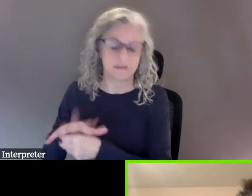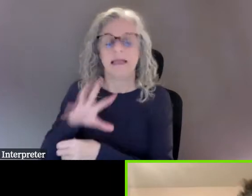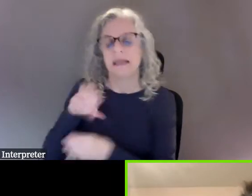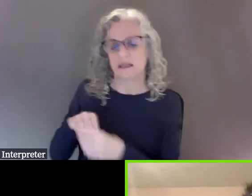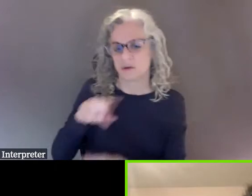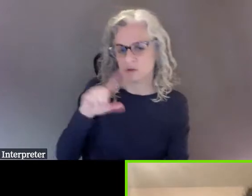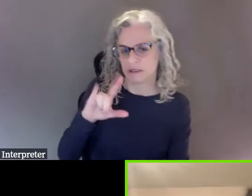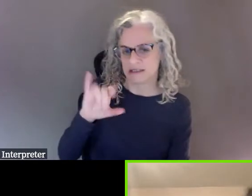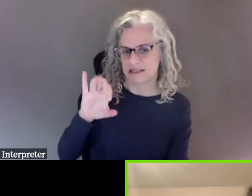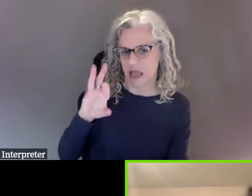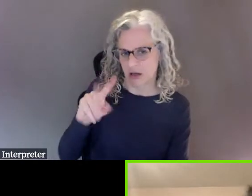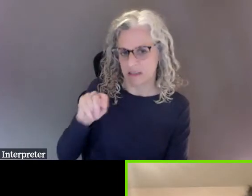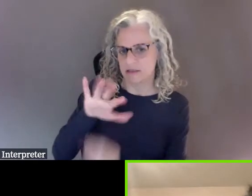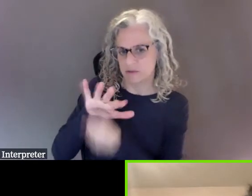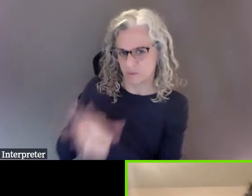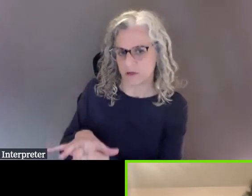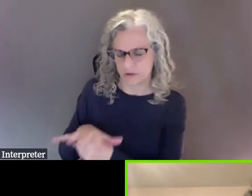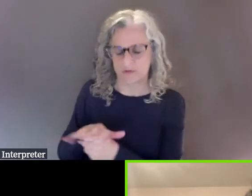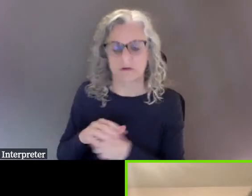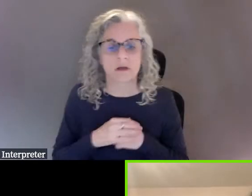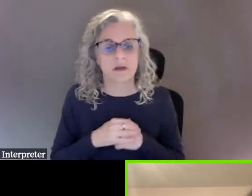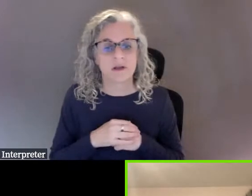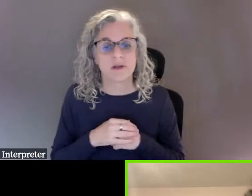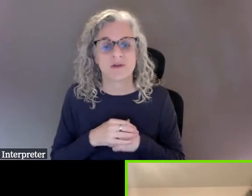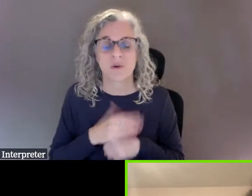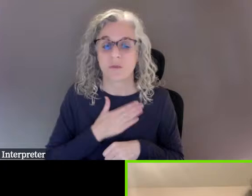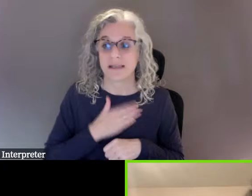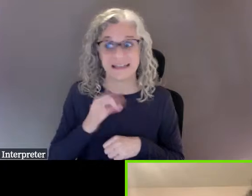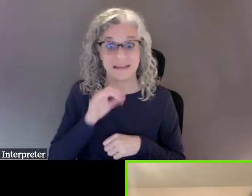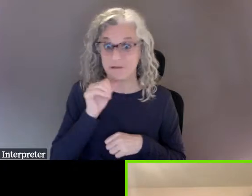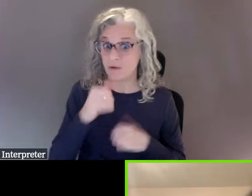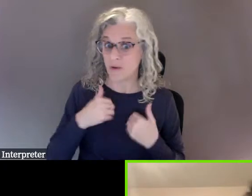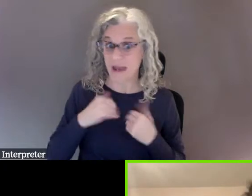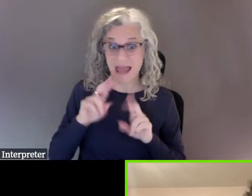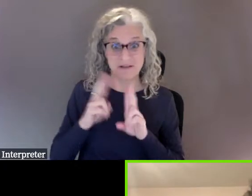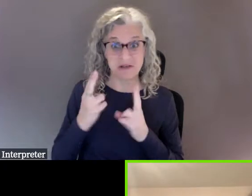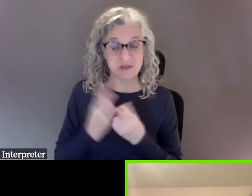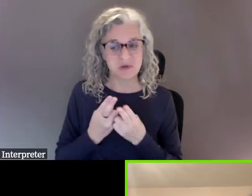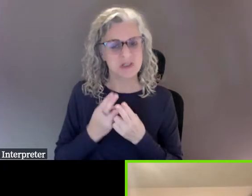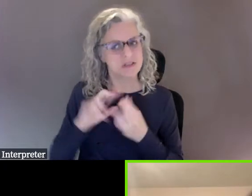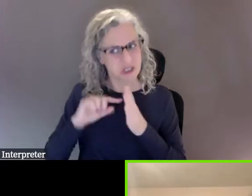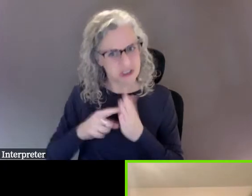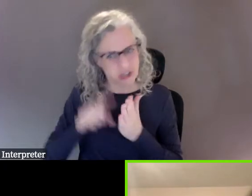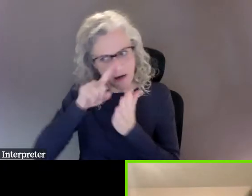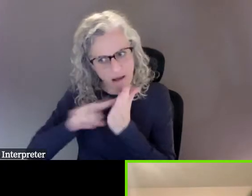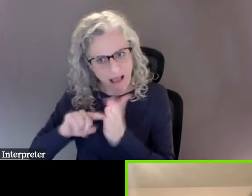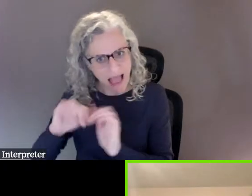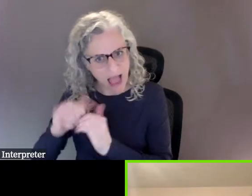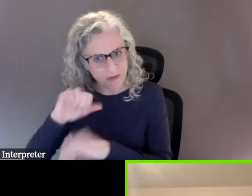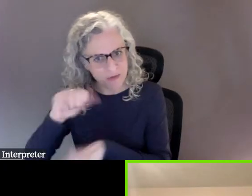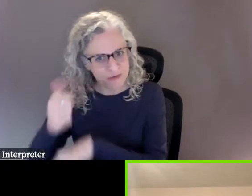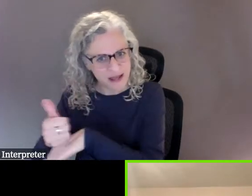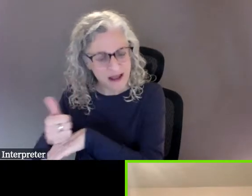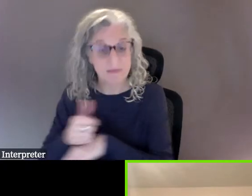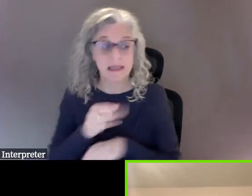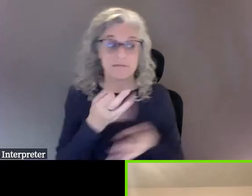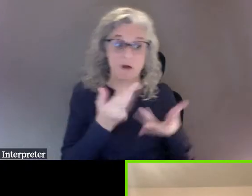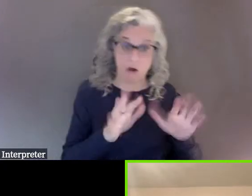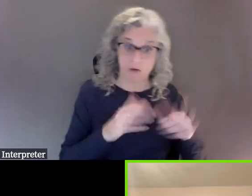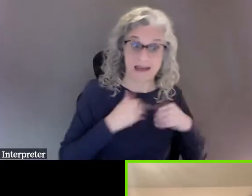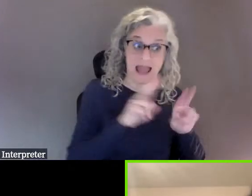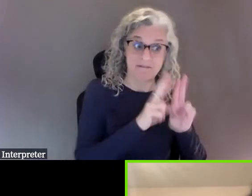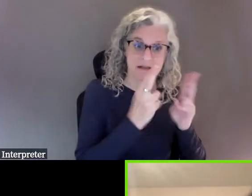please definitely, if you don't have a union, maybe look into starting one. If you do have a union, find out if they have a Labor